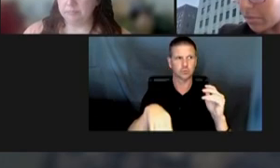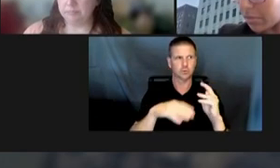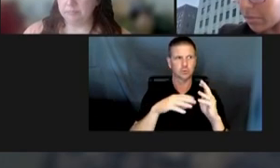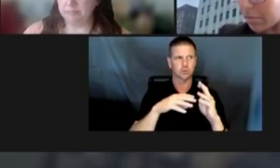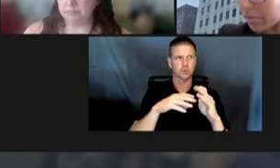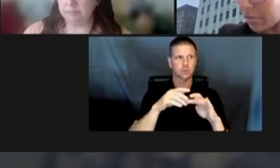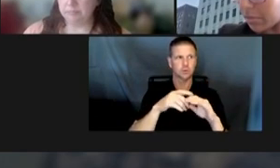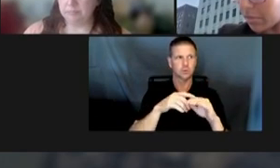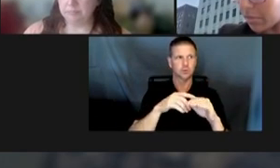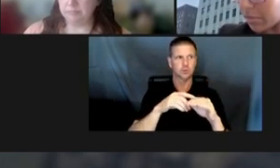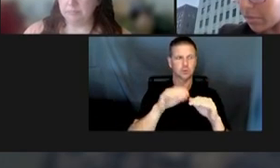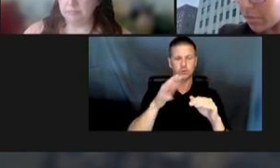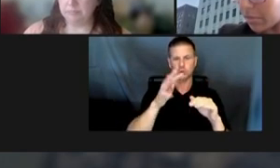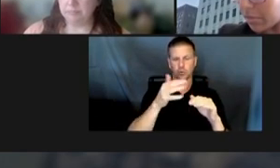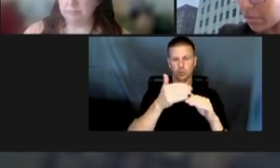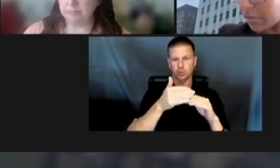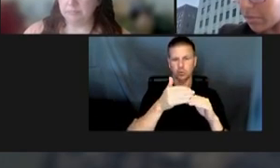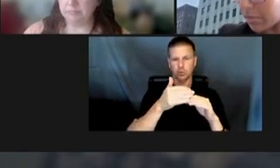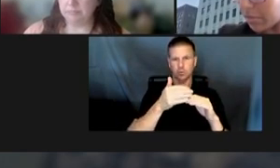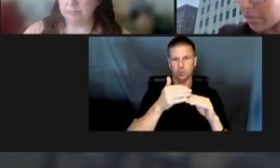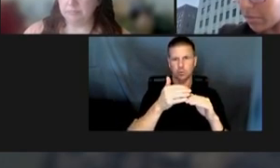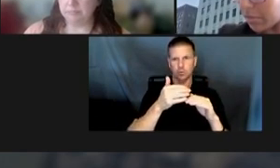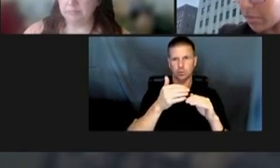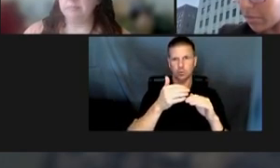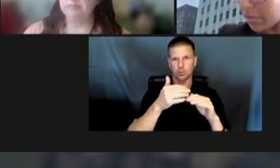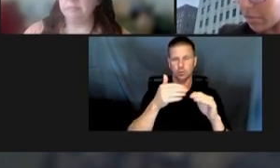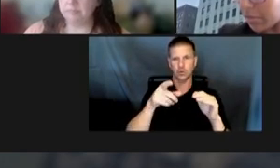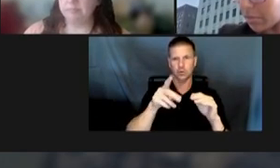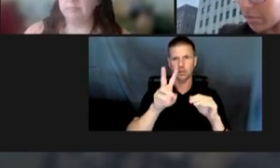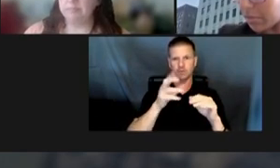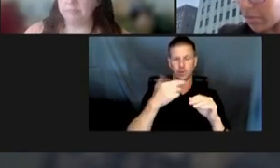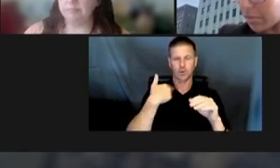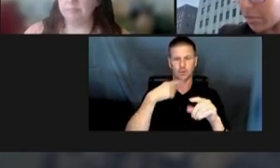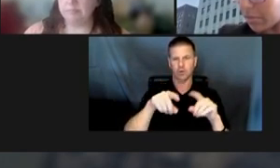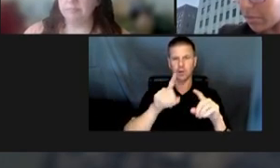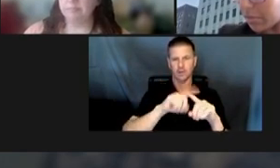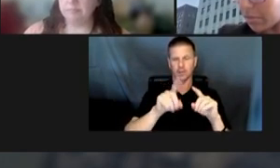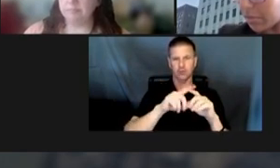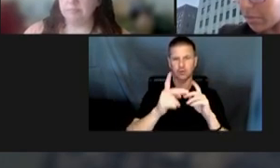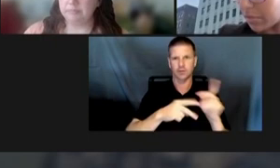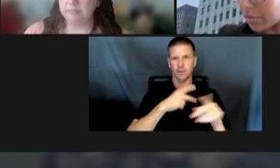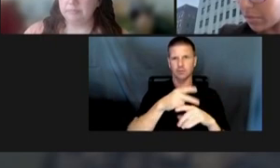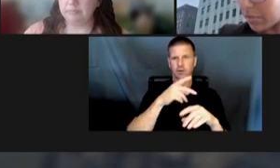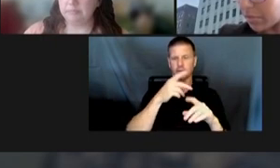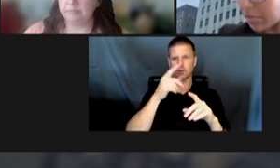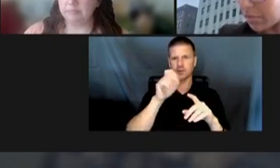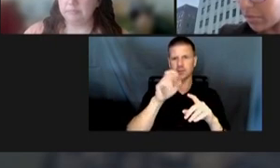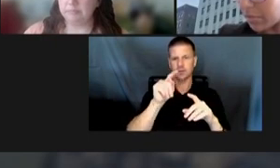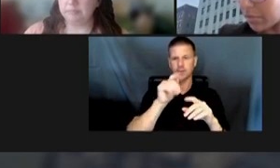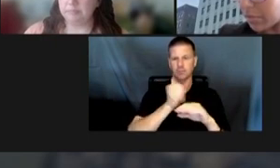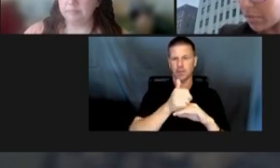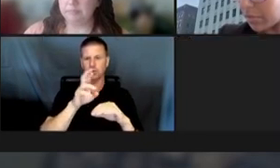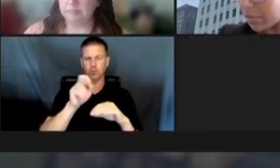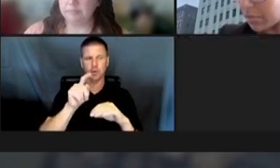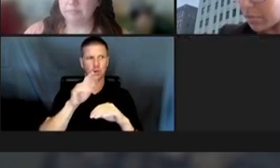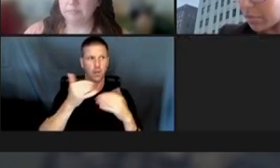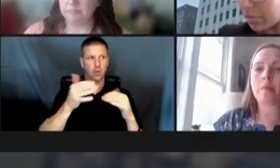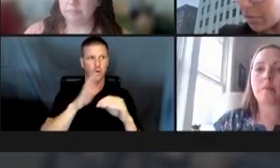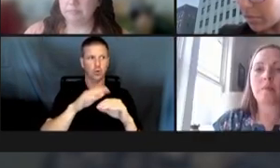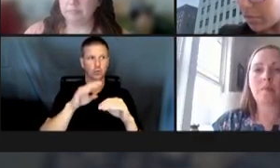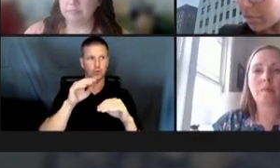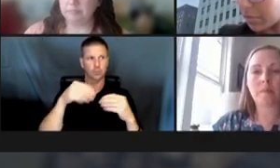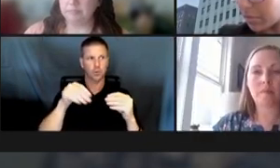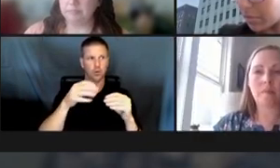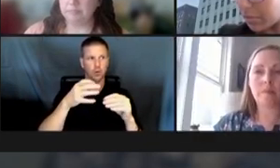It's sort of beyond the voucher. There's a variety of different types of tenant-based rental assistance that are now on the market, a lot